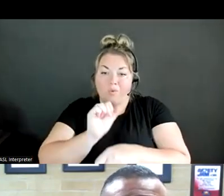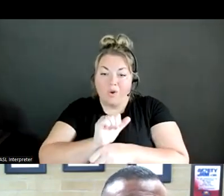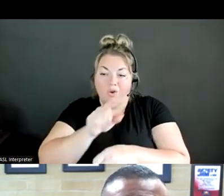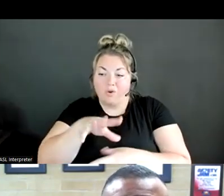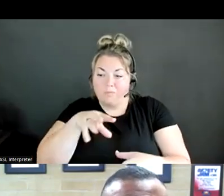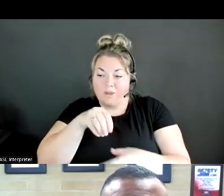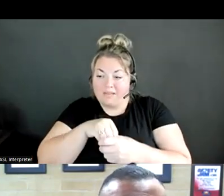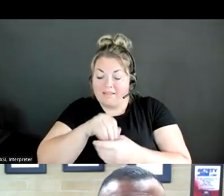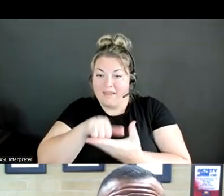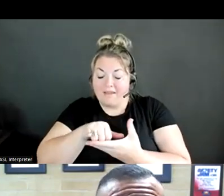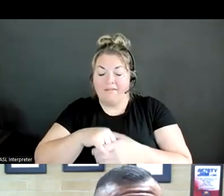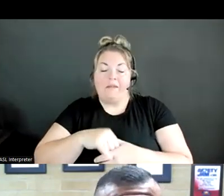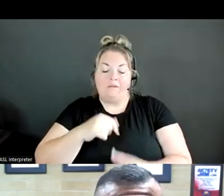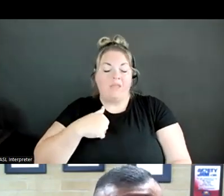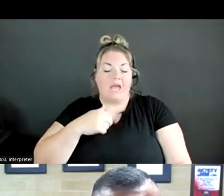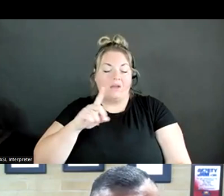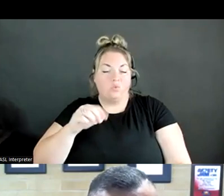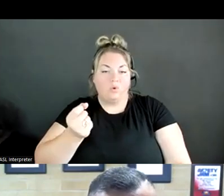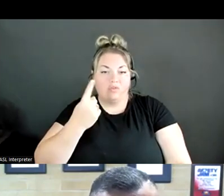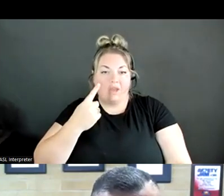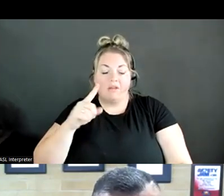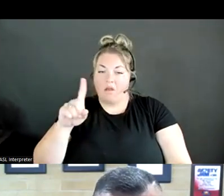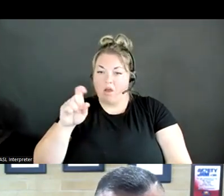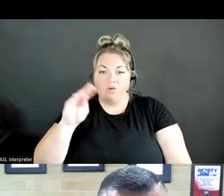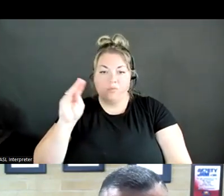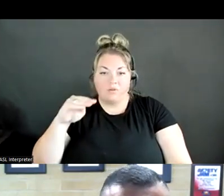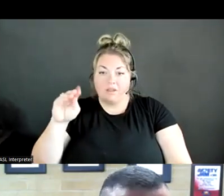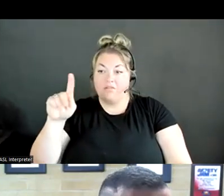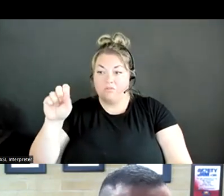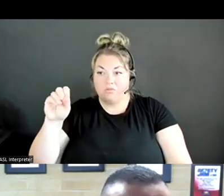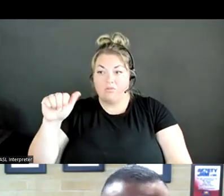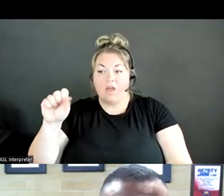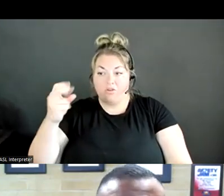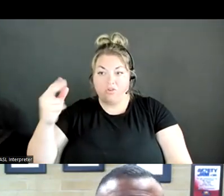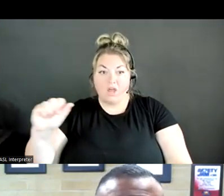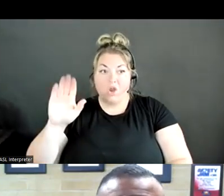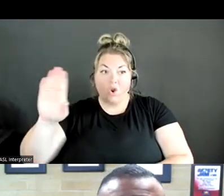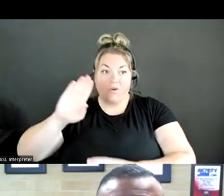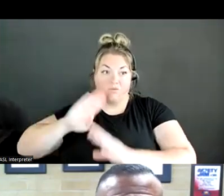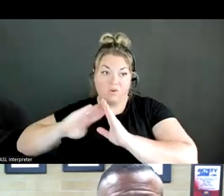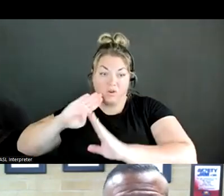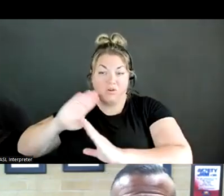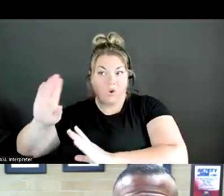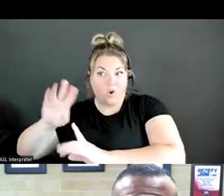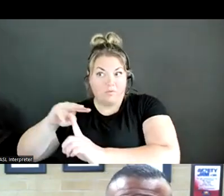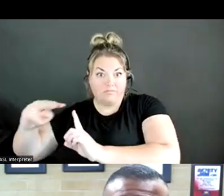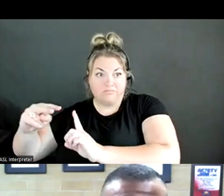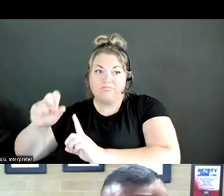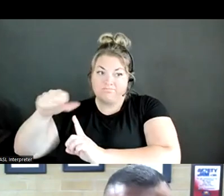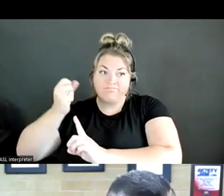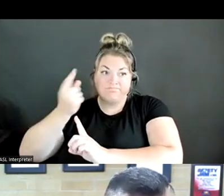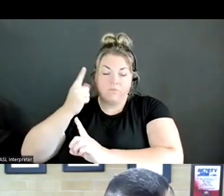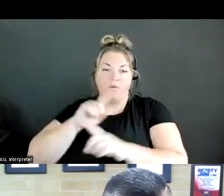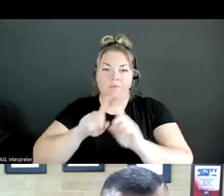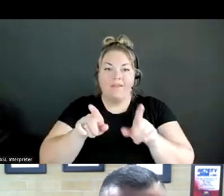this. And, you know, I understand 100% Tasha's frustrations and where she's at, but at the same time, like, I